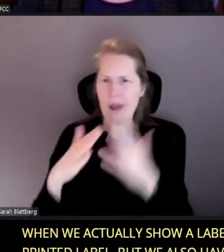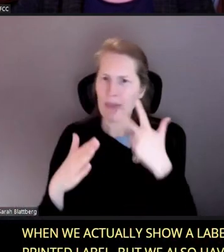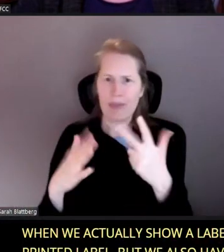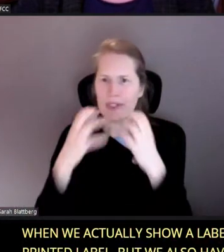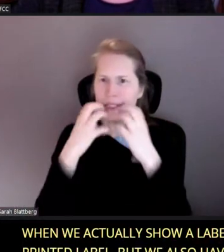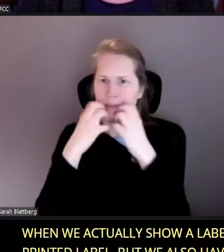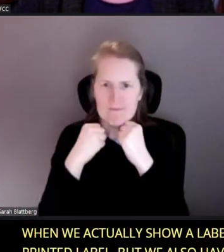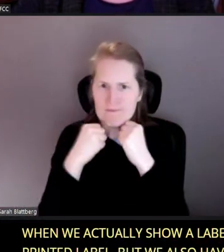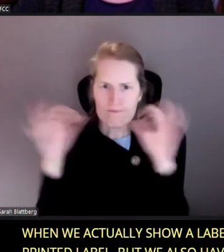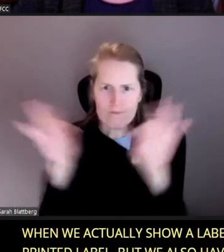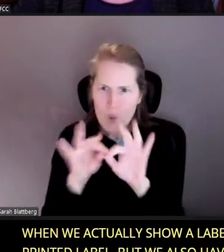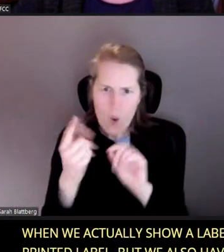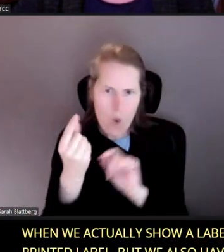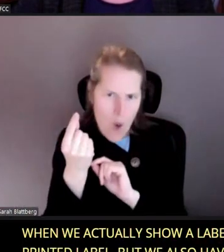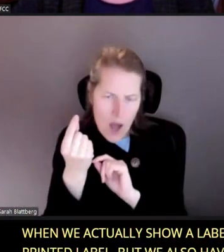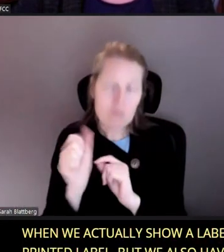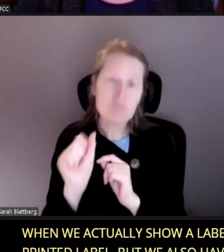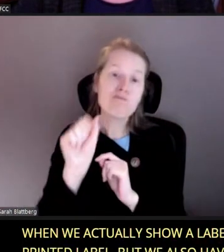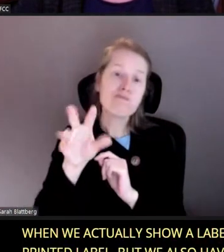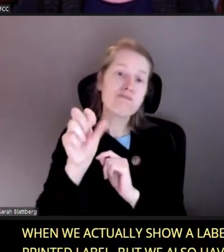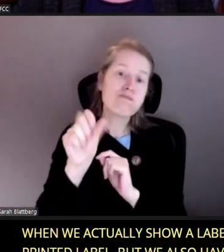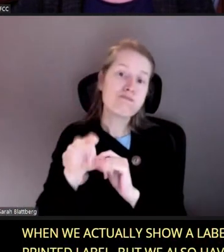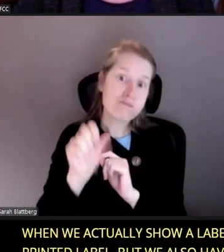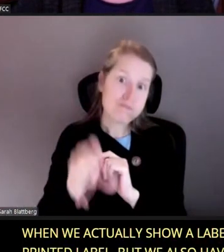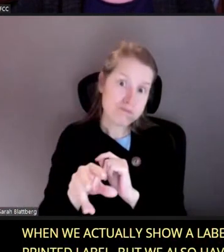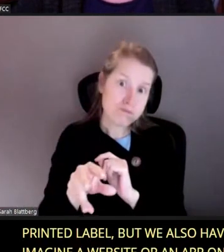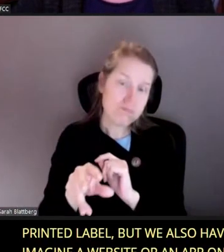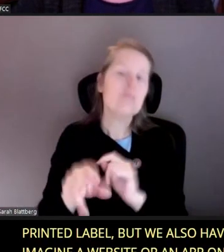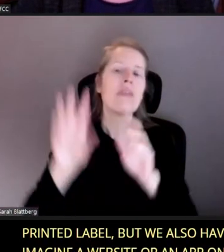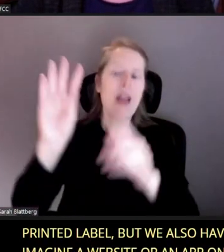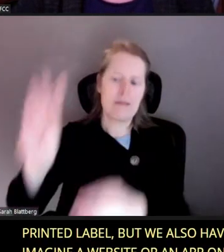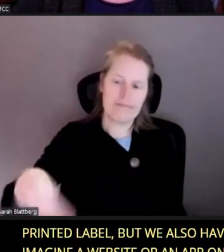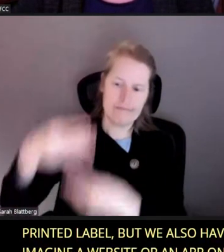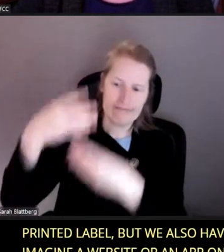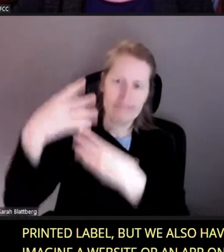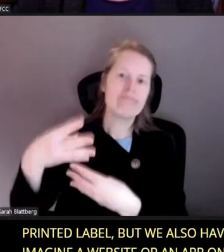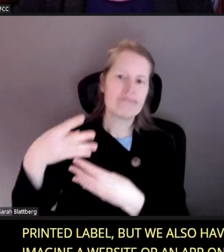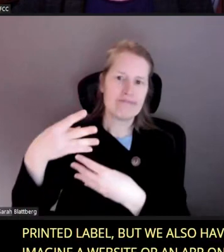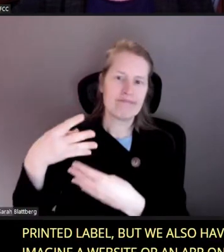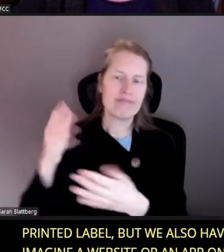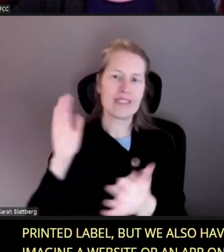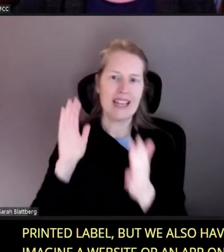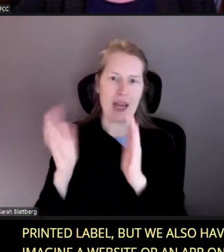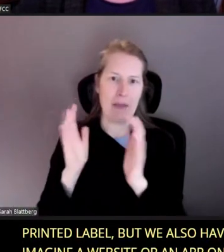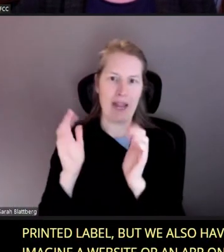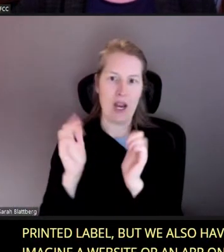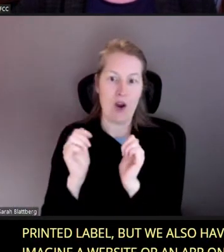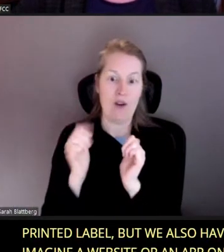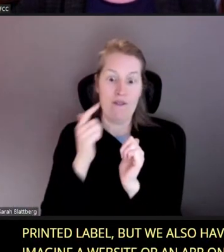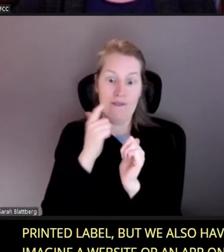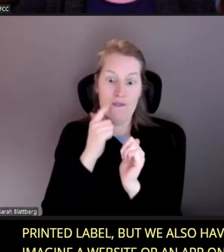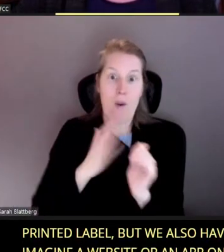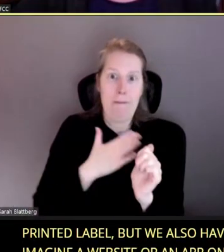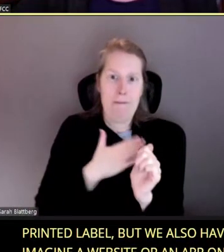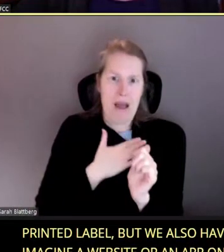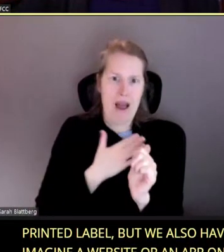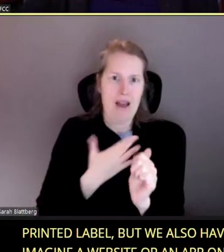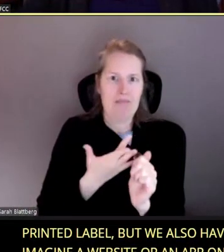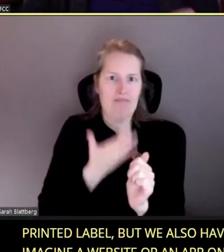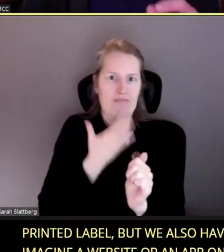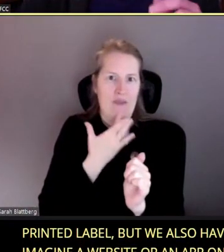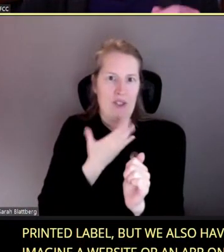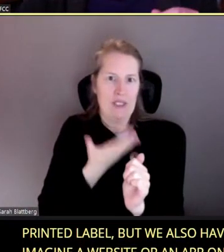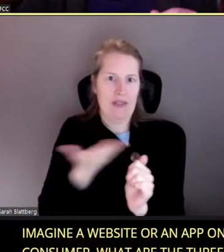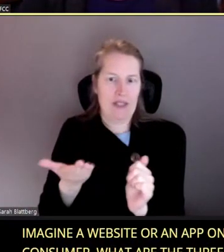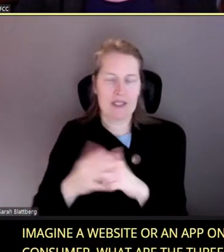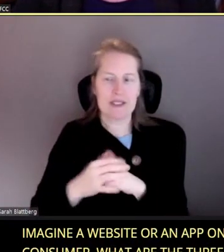you? And the consumer indicates what they are, and then they see a comparison against those most important things. Yeah, thank